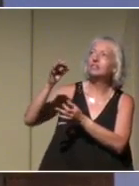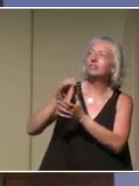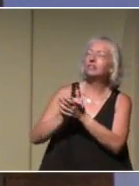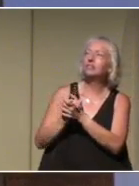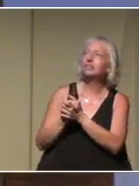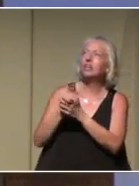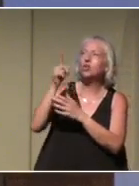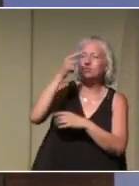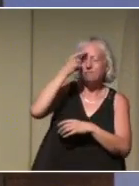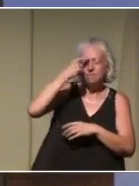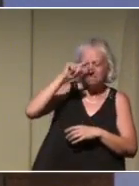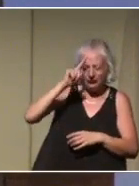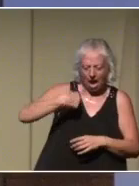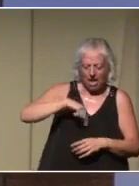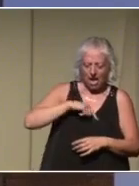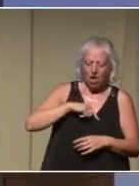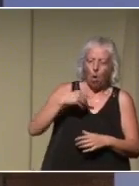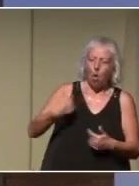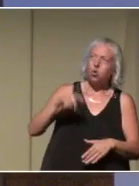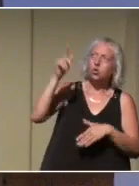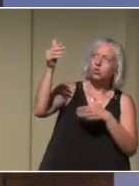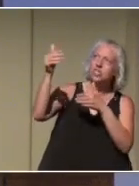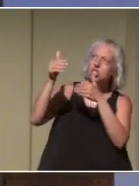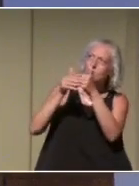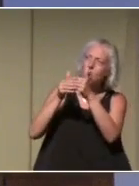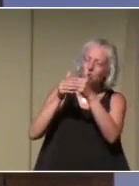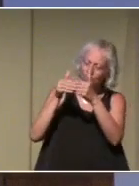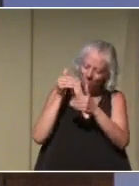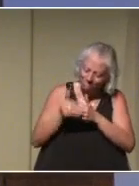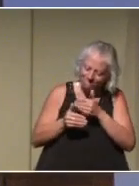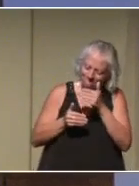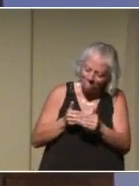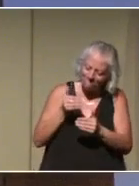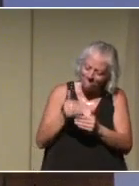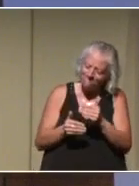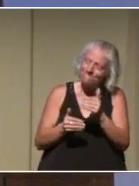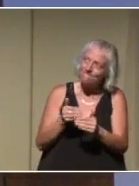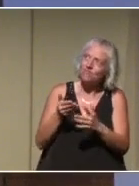and remind us of how close you are every step of the way.